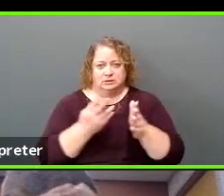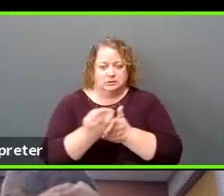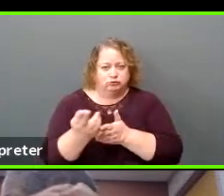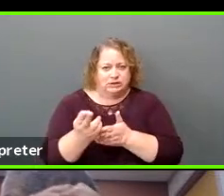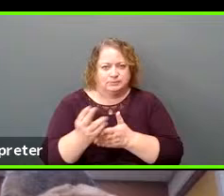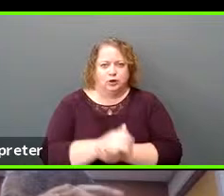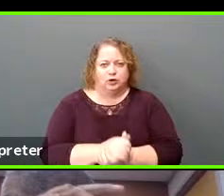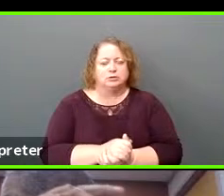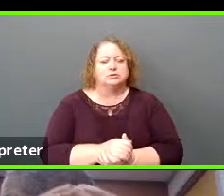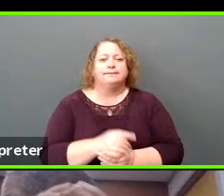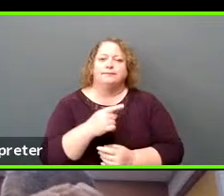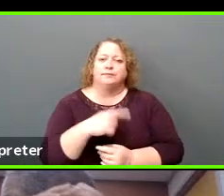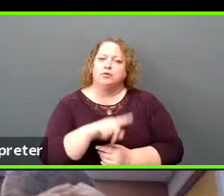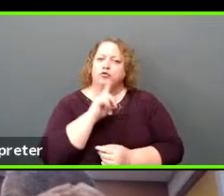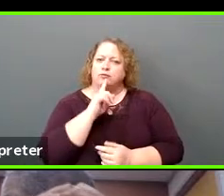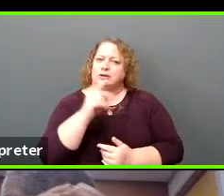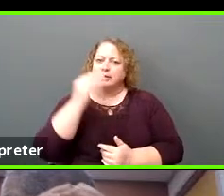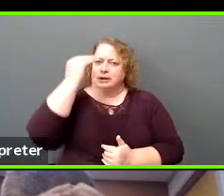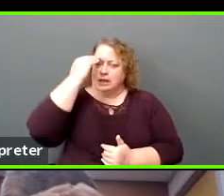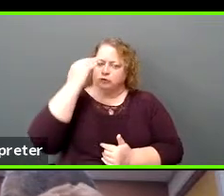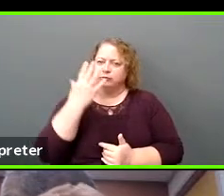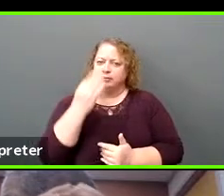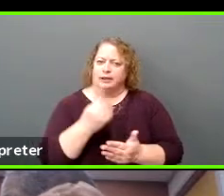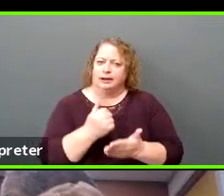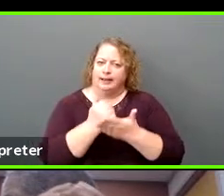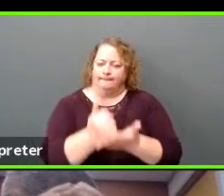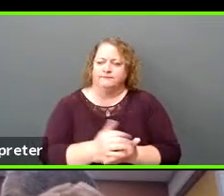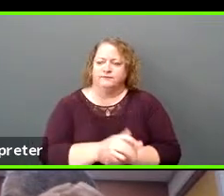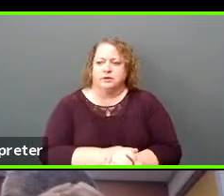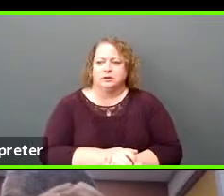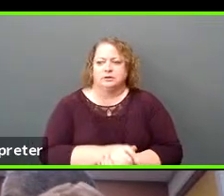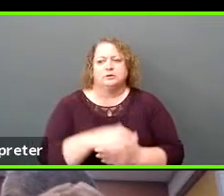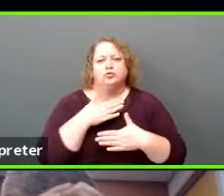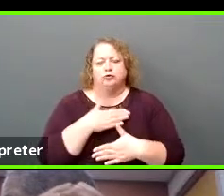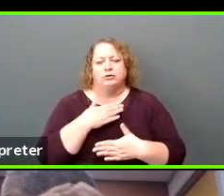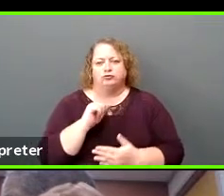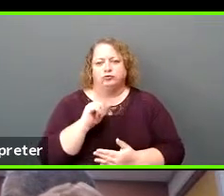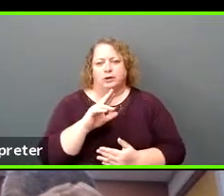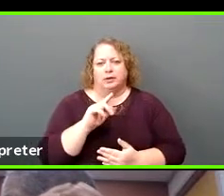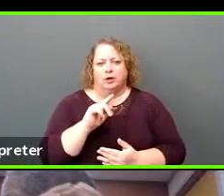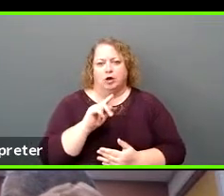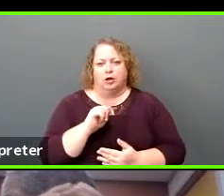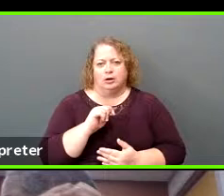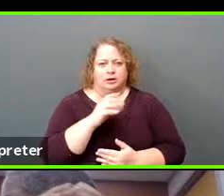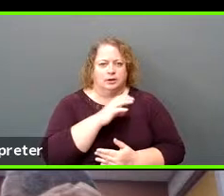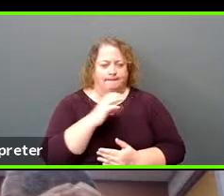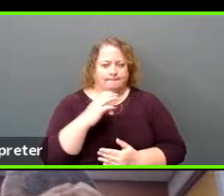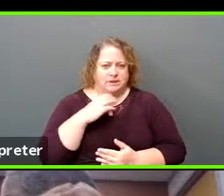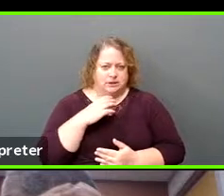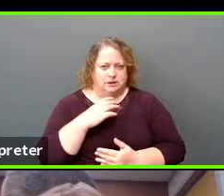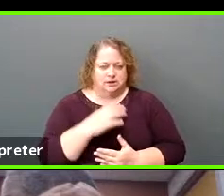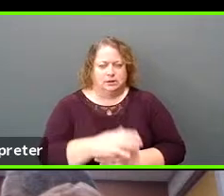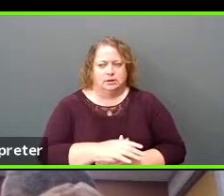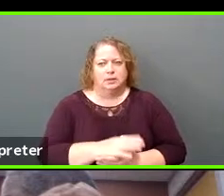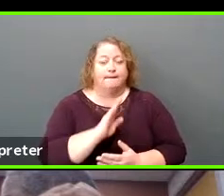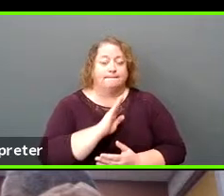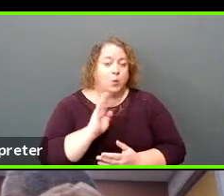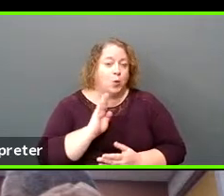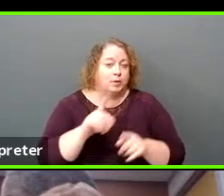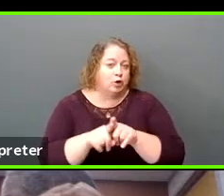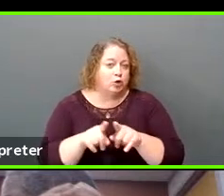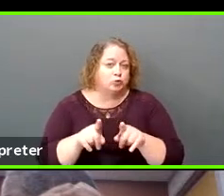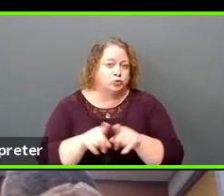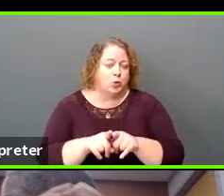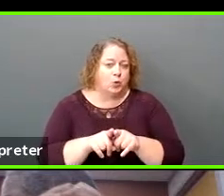very knowledgeable and very helpful. So I really do enjoy the audit committee people who are the board, but also